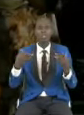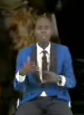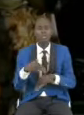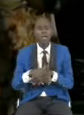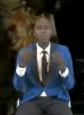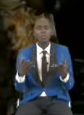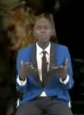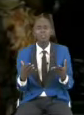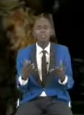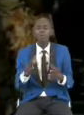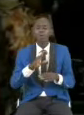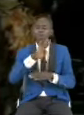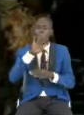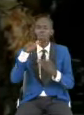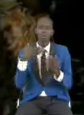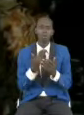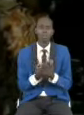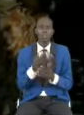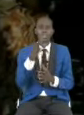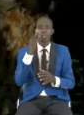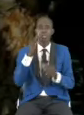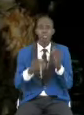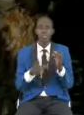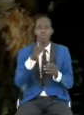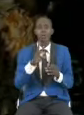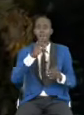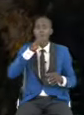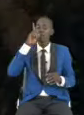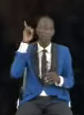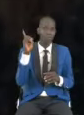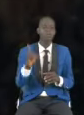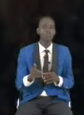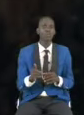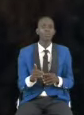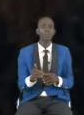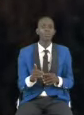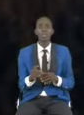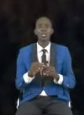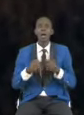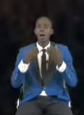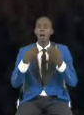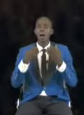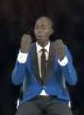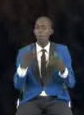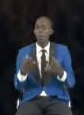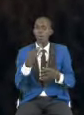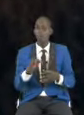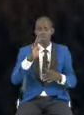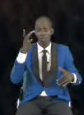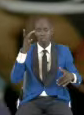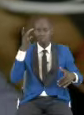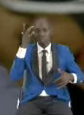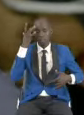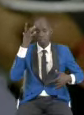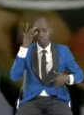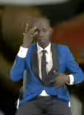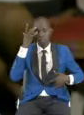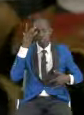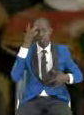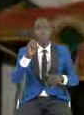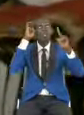Assuredly, if you are sure beyond any shadow of doubt, how many of your diseases will he take away